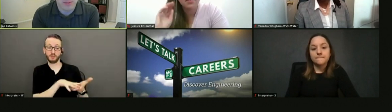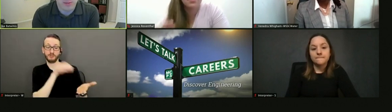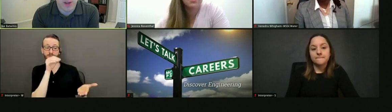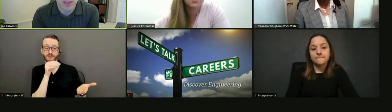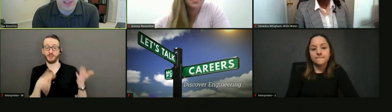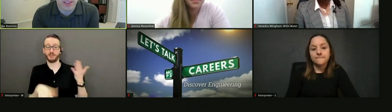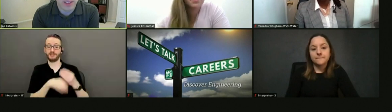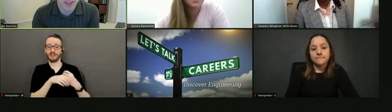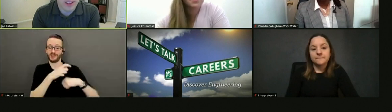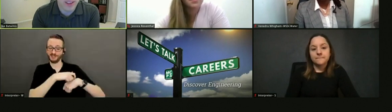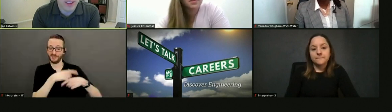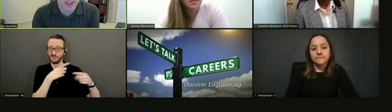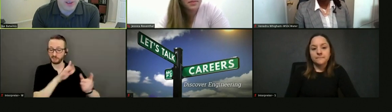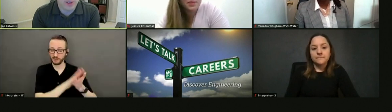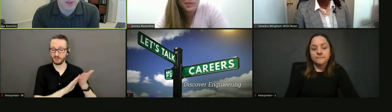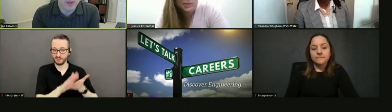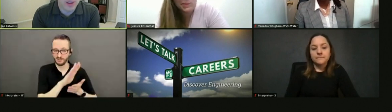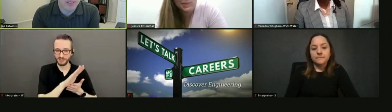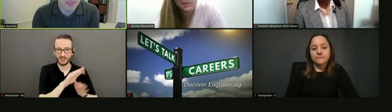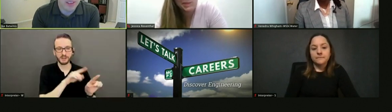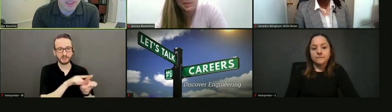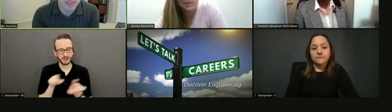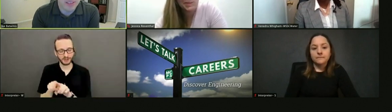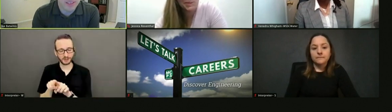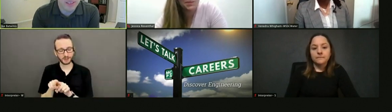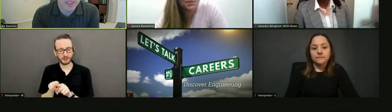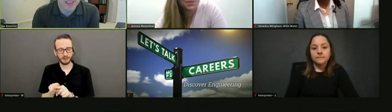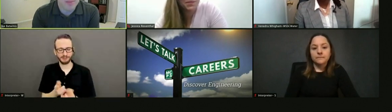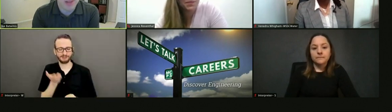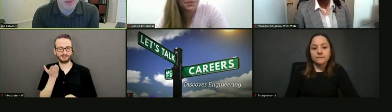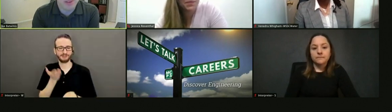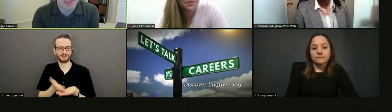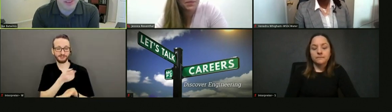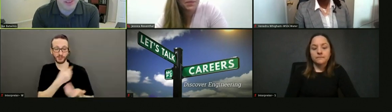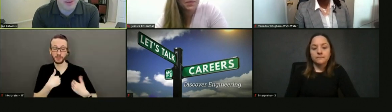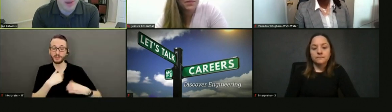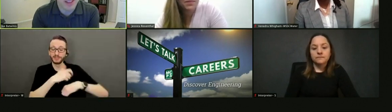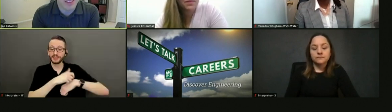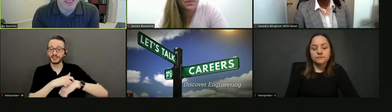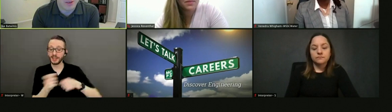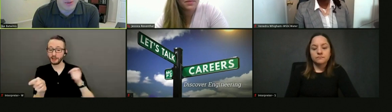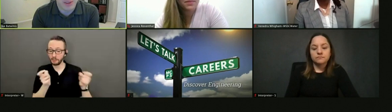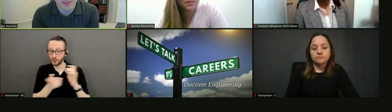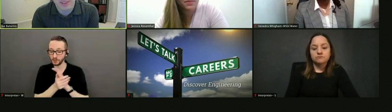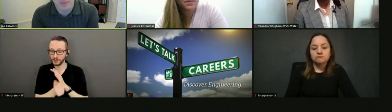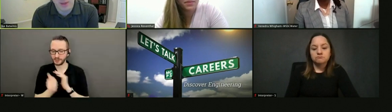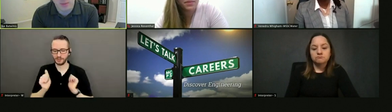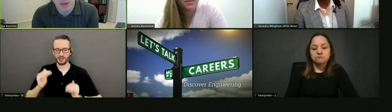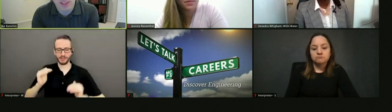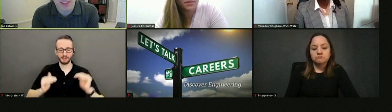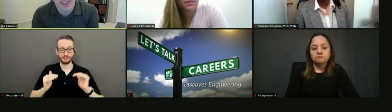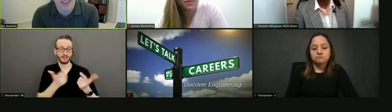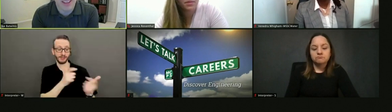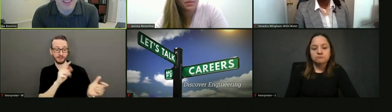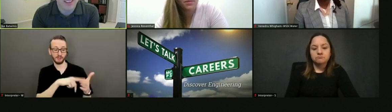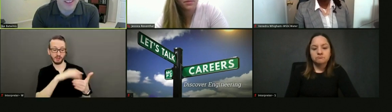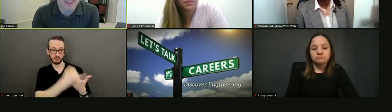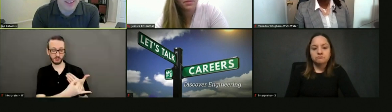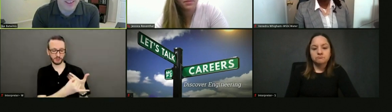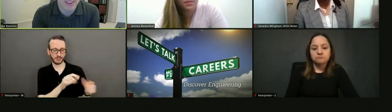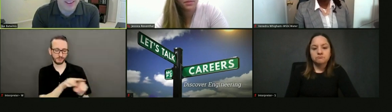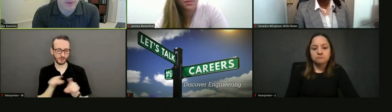from these projects, it also shows you have the time management skills to balance doing a big project like that